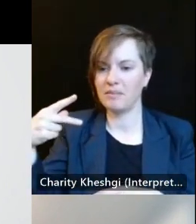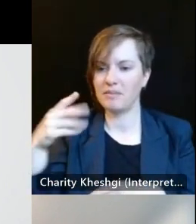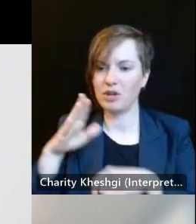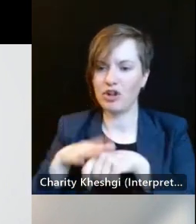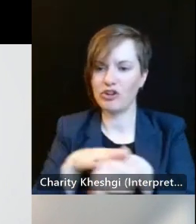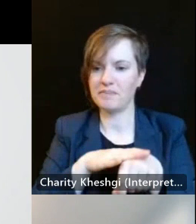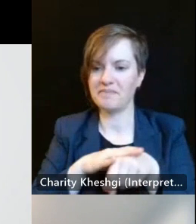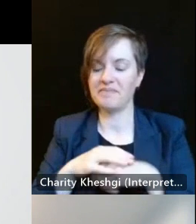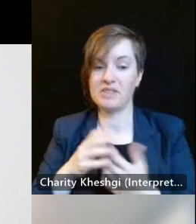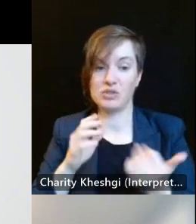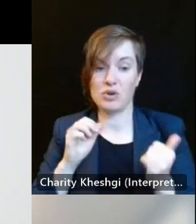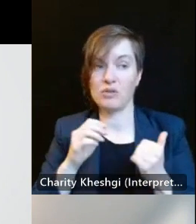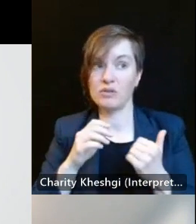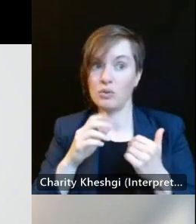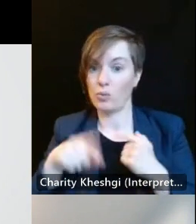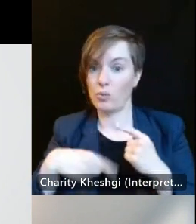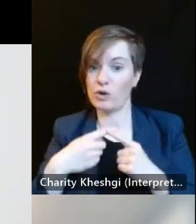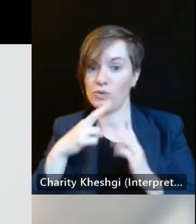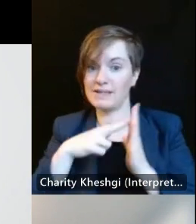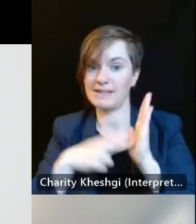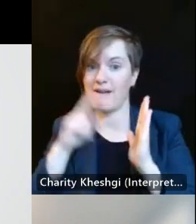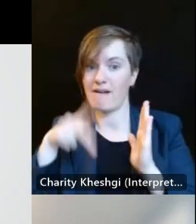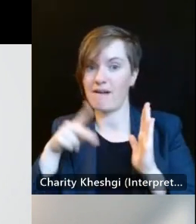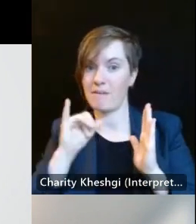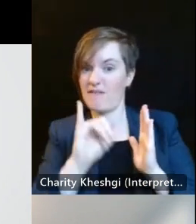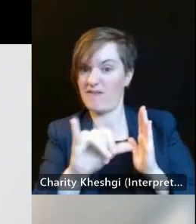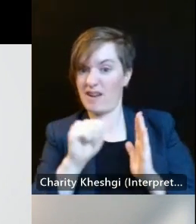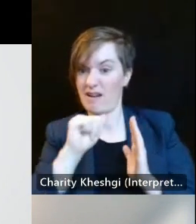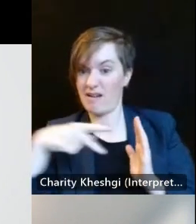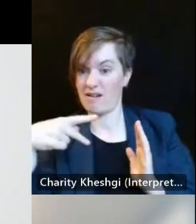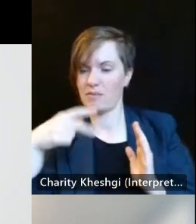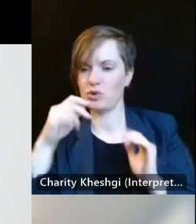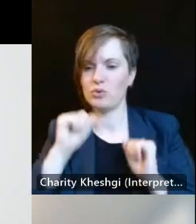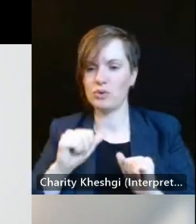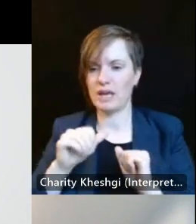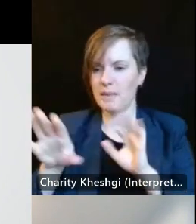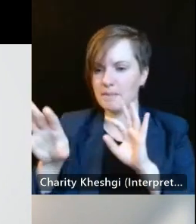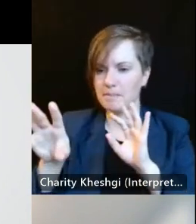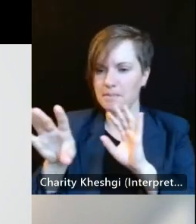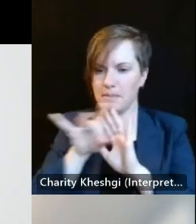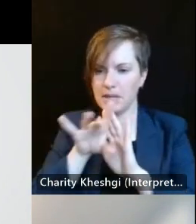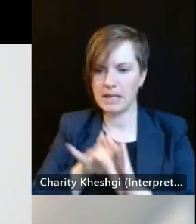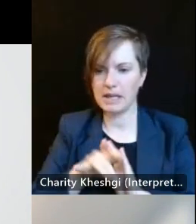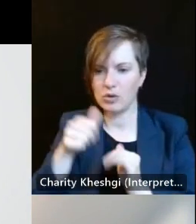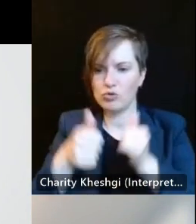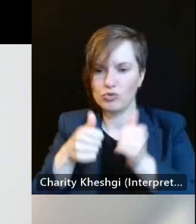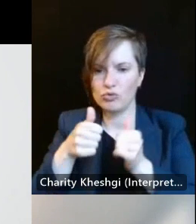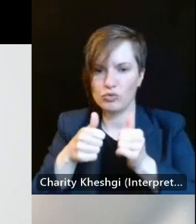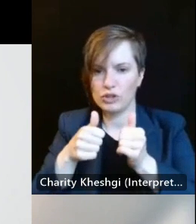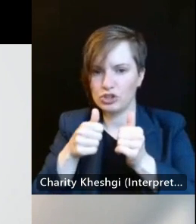desired communication method. And again, I think most of these systems provide